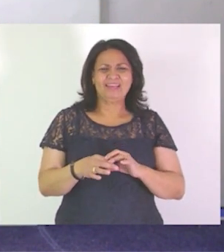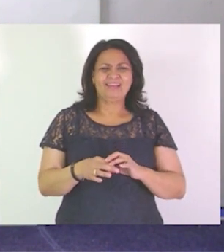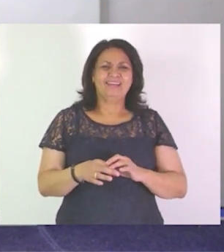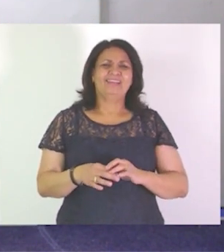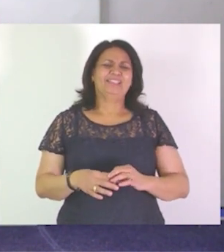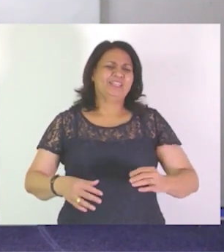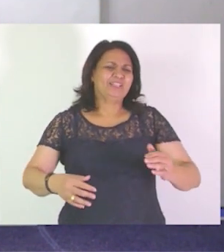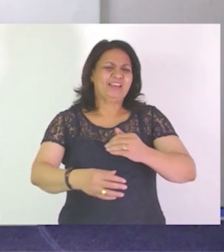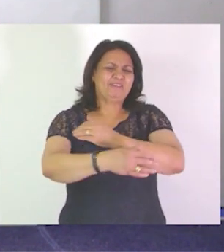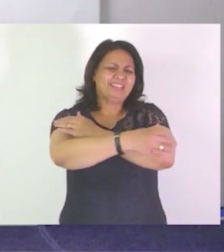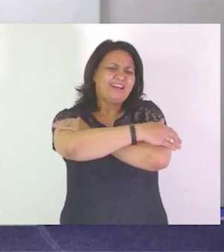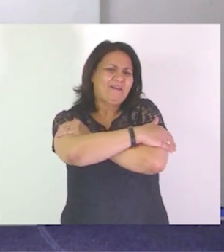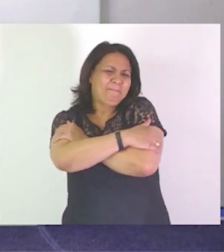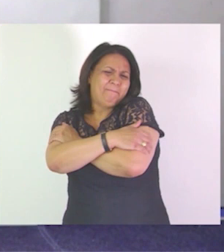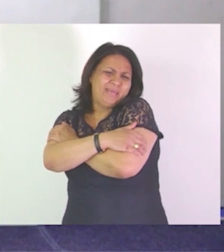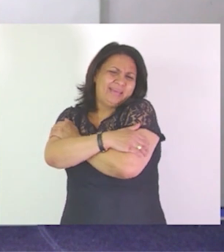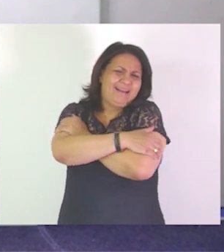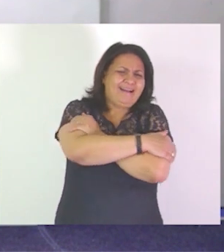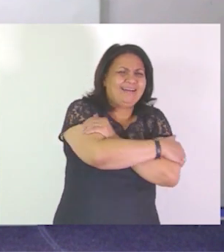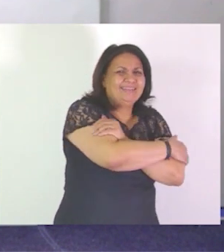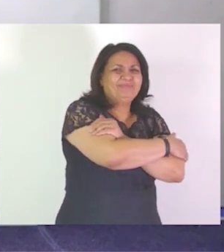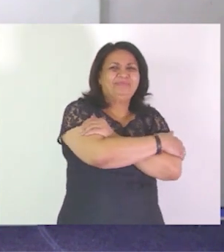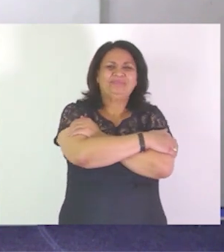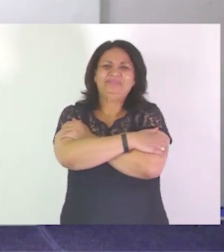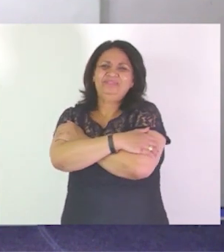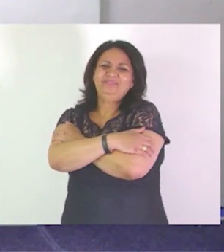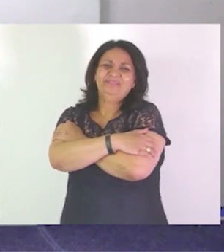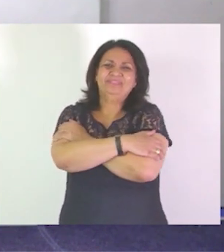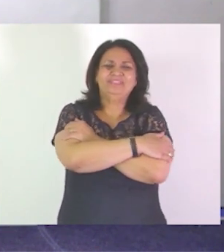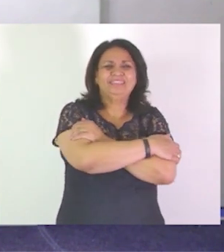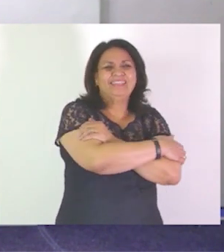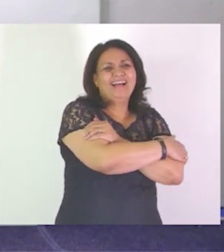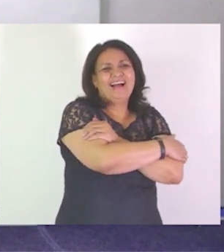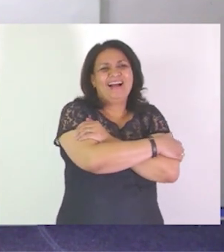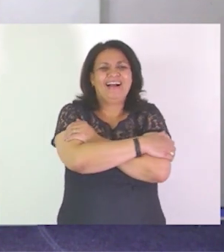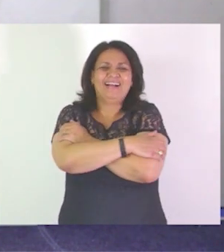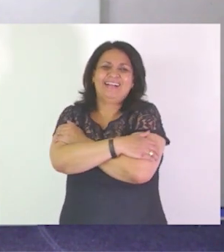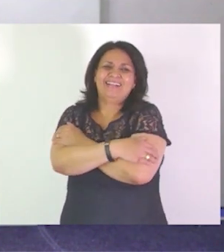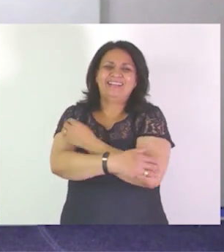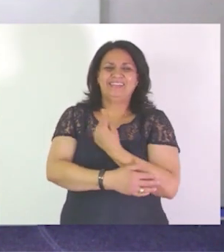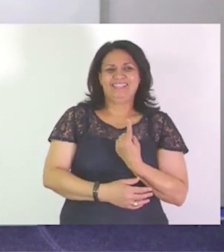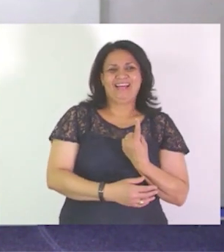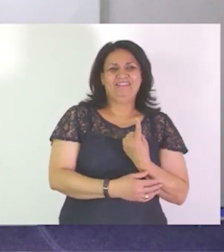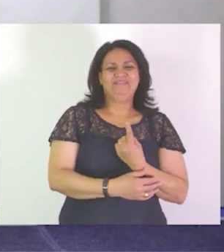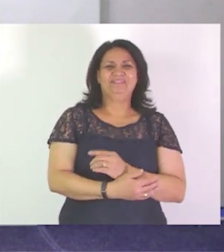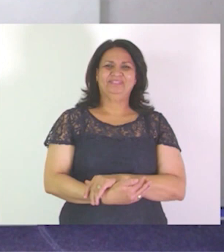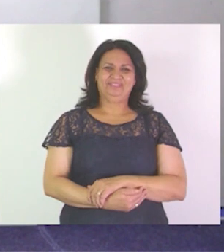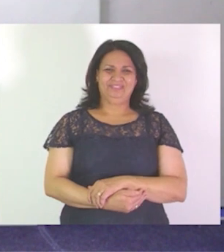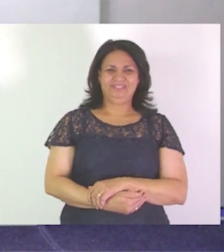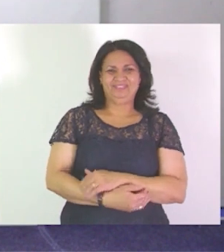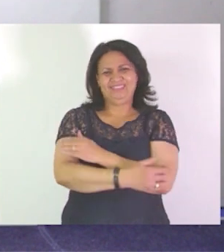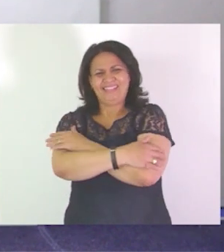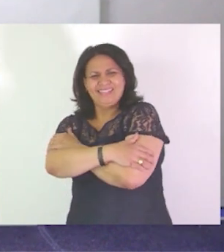a big hug, but I can't do that. So please hug yourselves nice and tight. Tight, tight, tight,